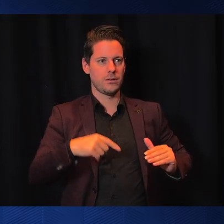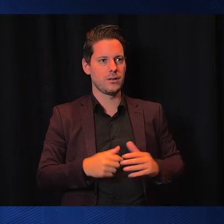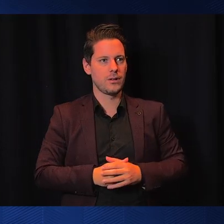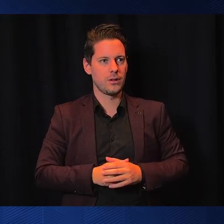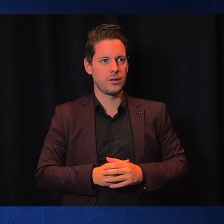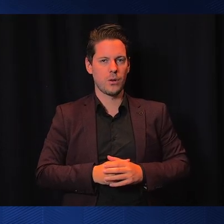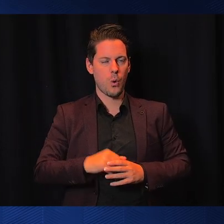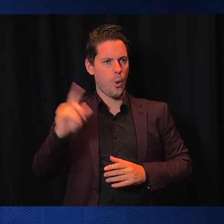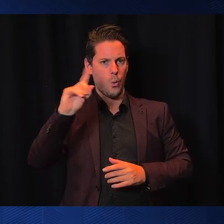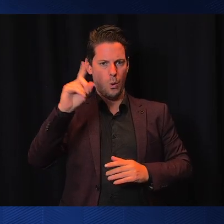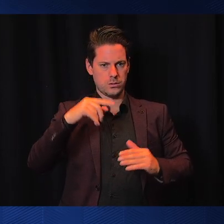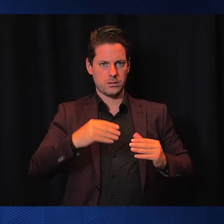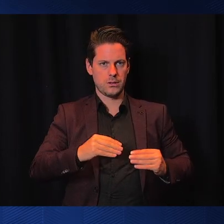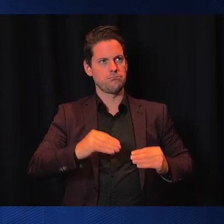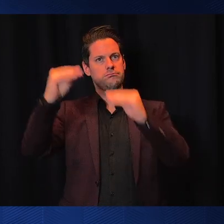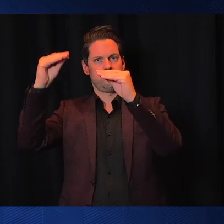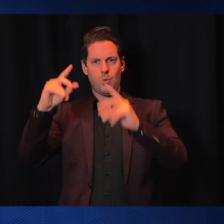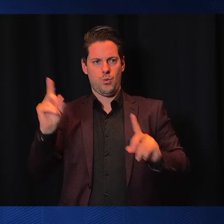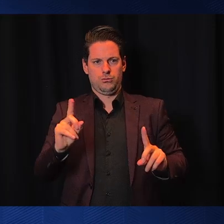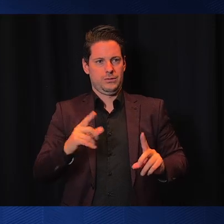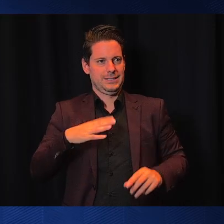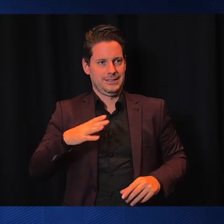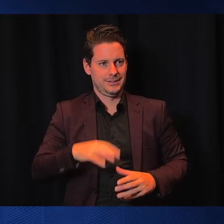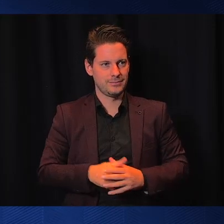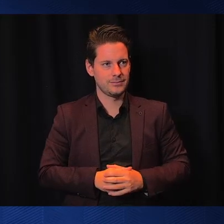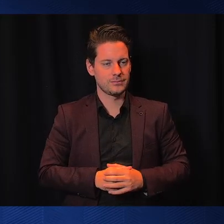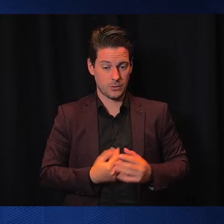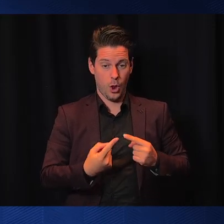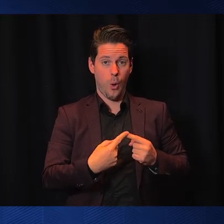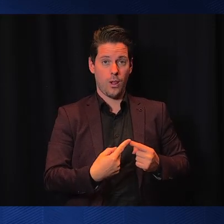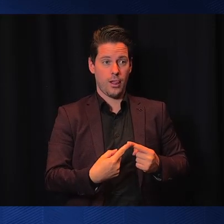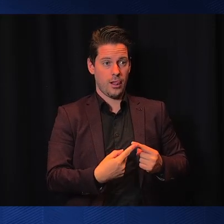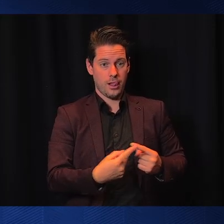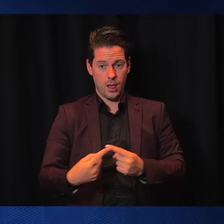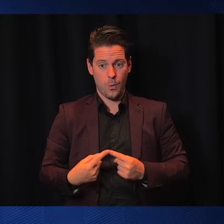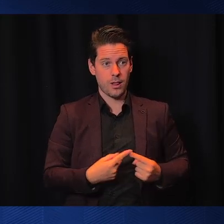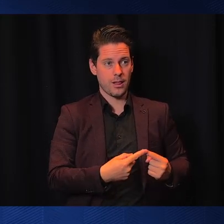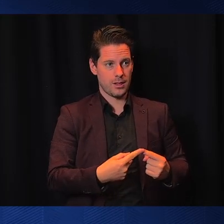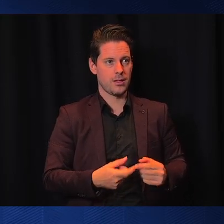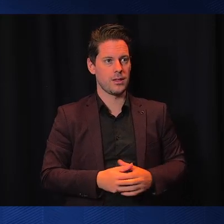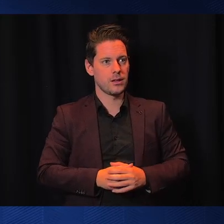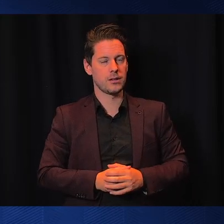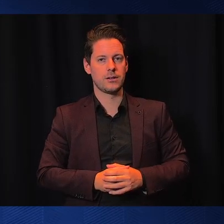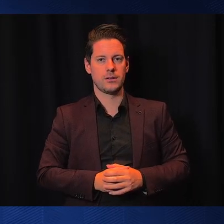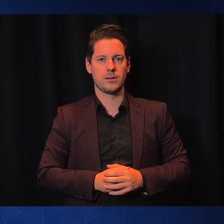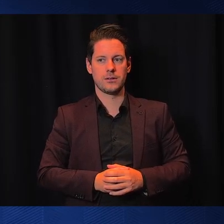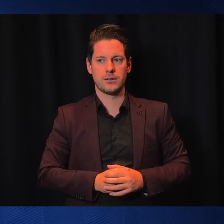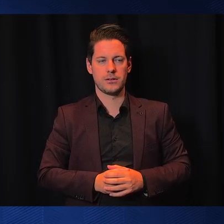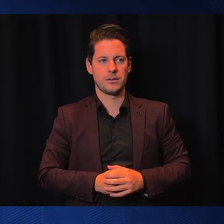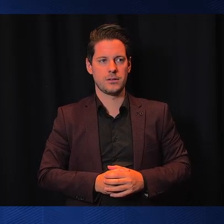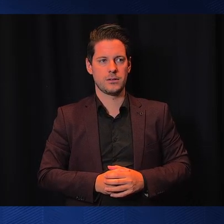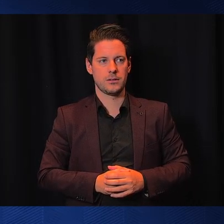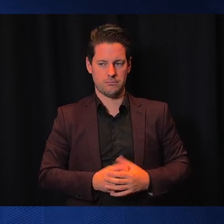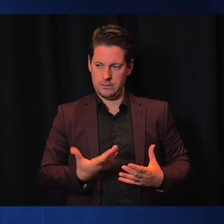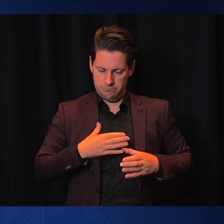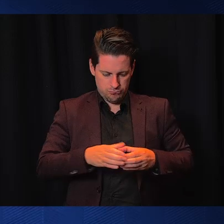to be elevated? Right? Number two, local. This is a construct that put us in the, there is a